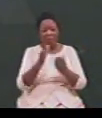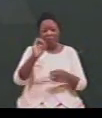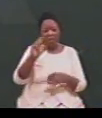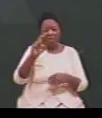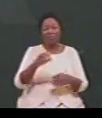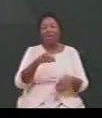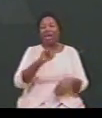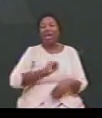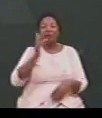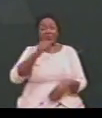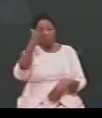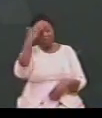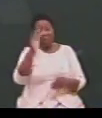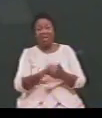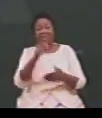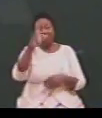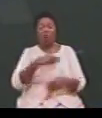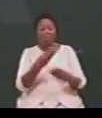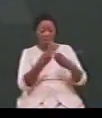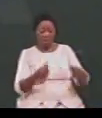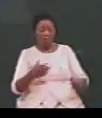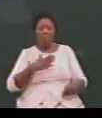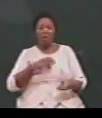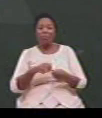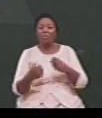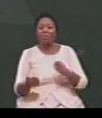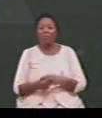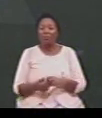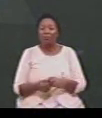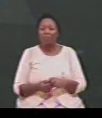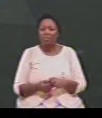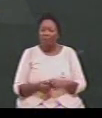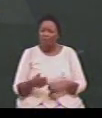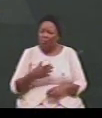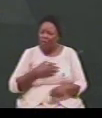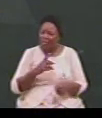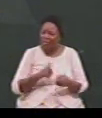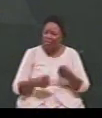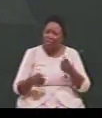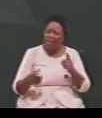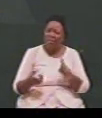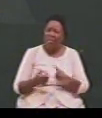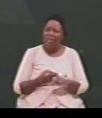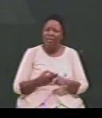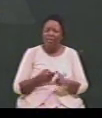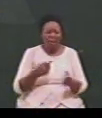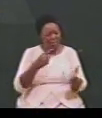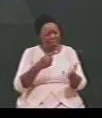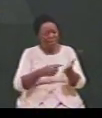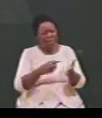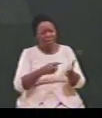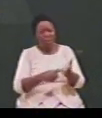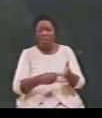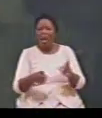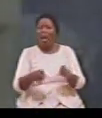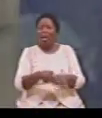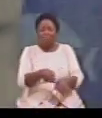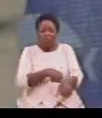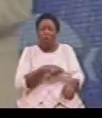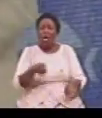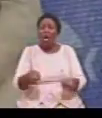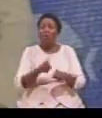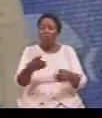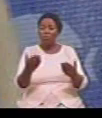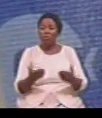know that God will solve my problem. My friend, check up as long as